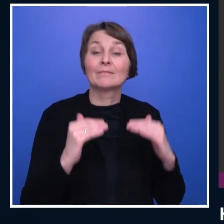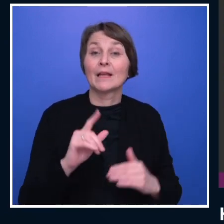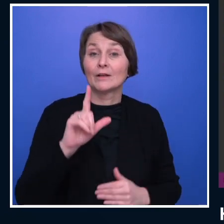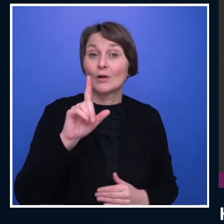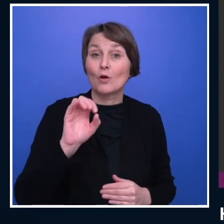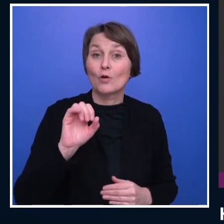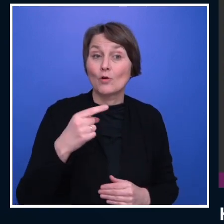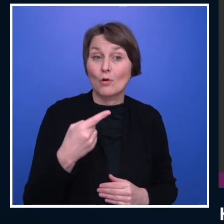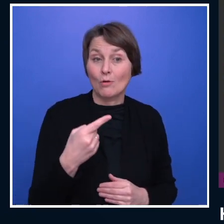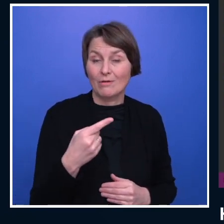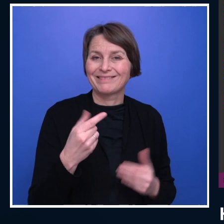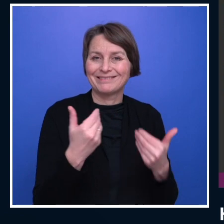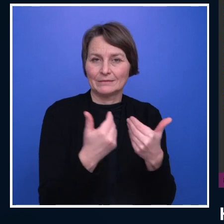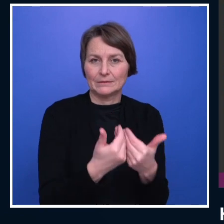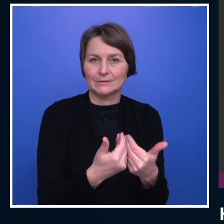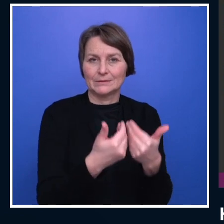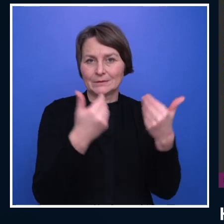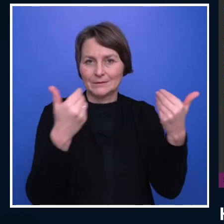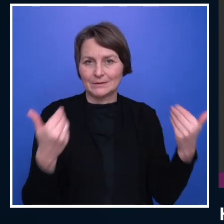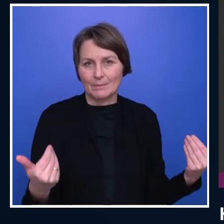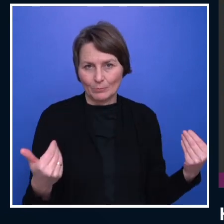separate website. So we go Hanselman blog,